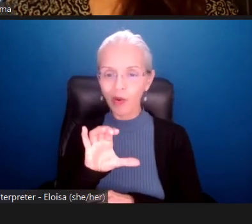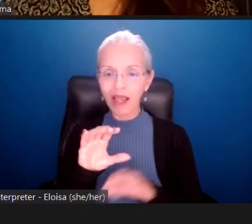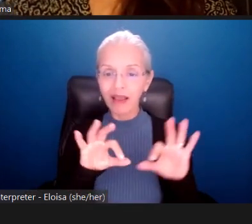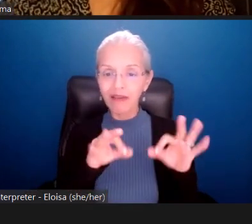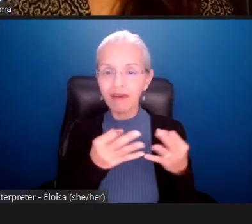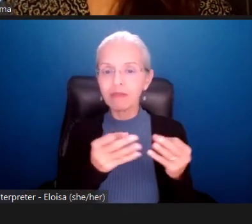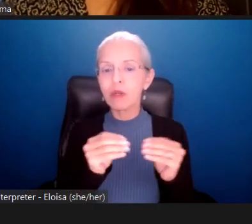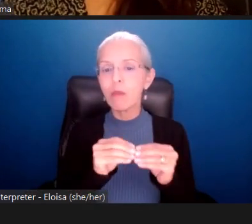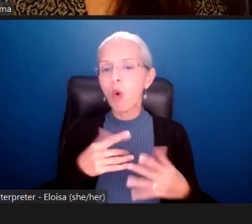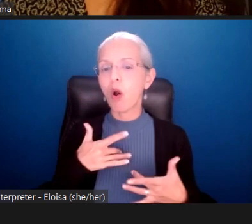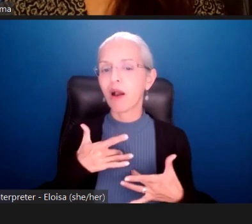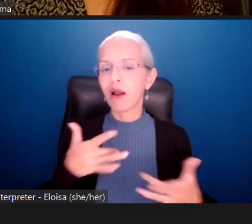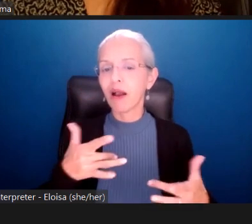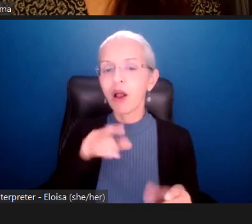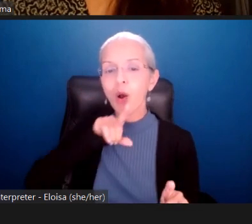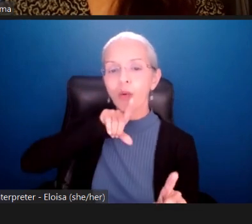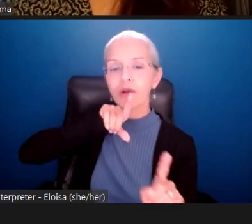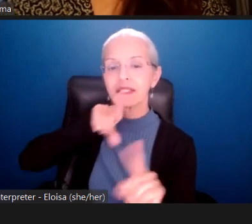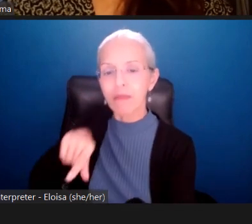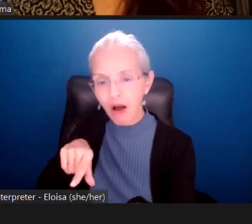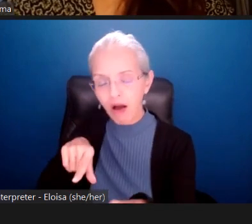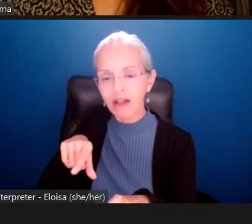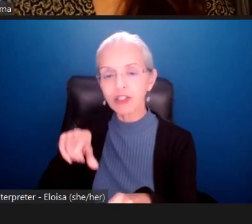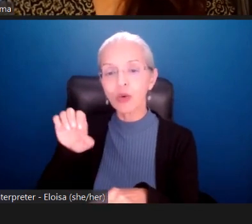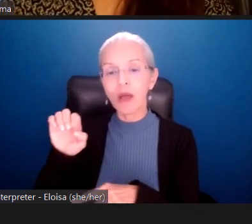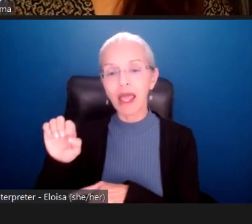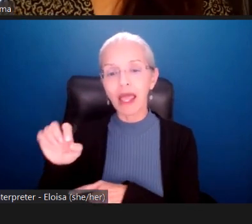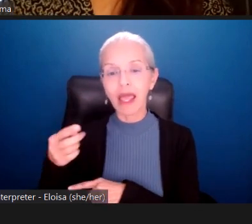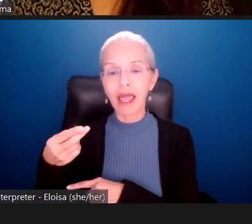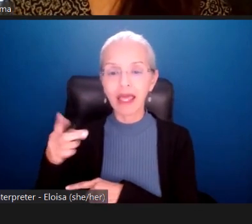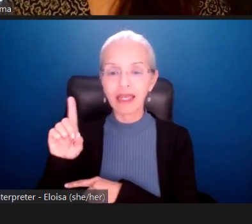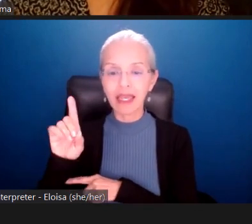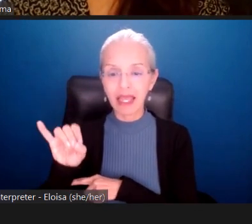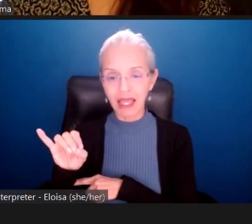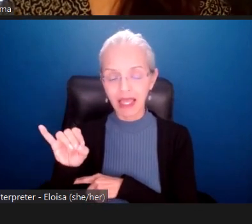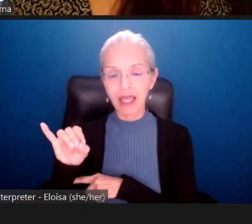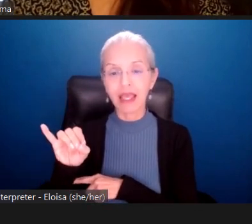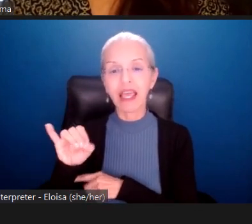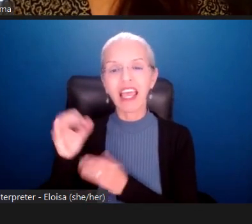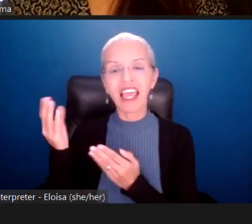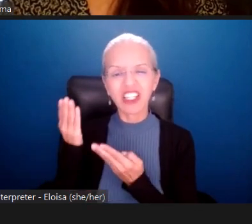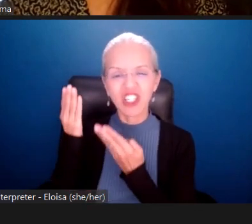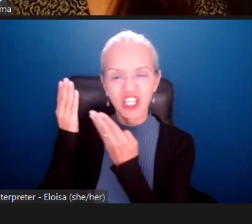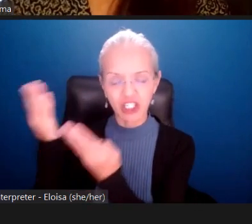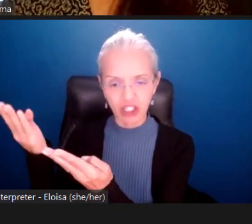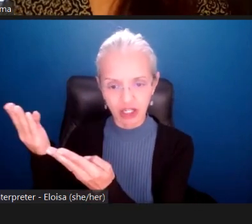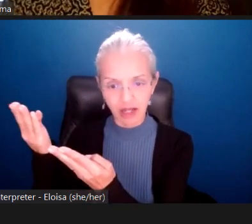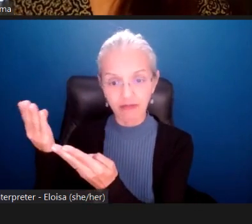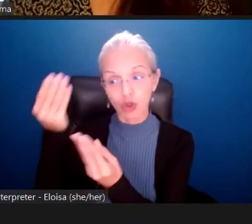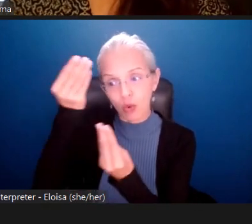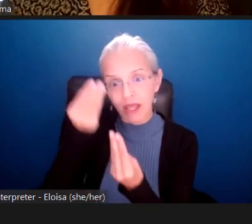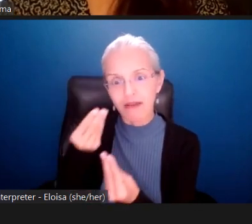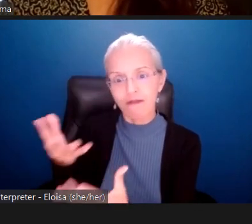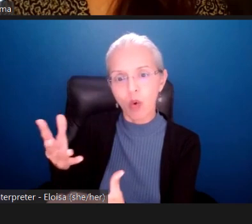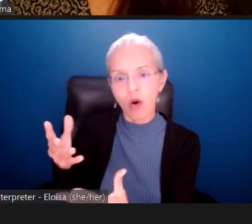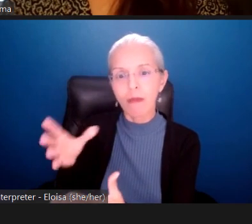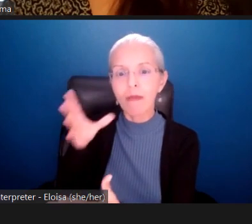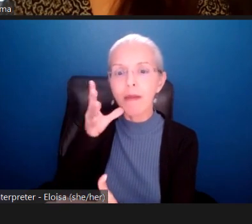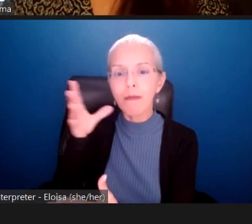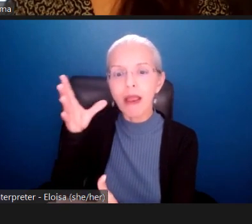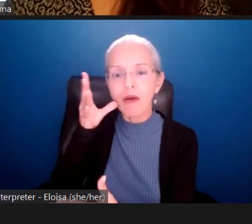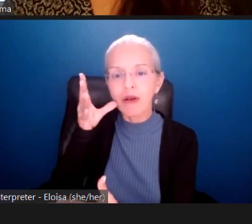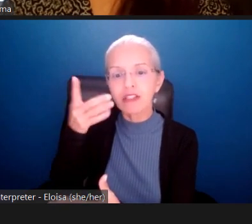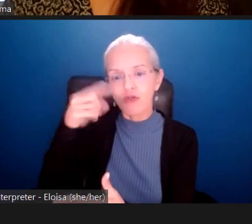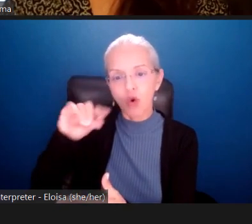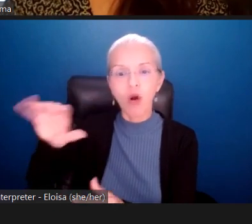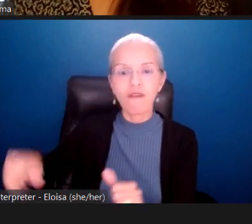inclined to respond to EHDI program initiatives to inform parents to have a follow-up.